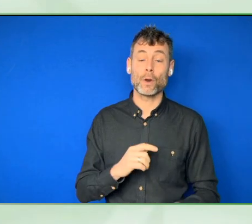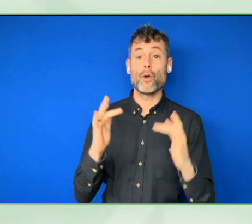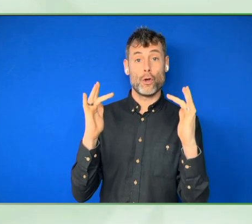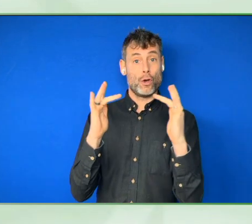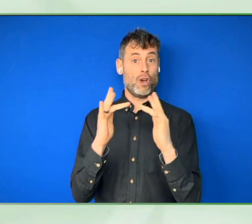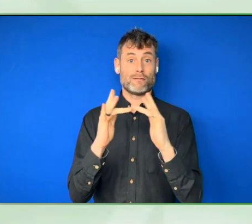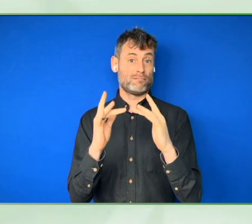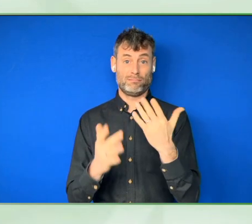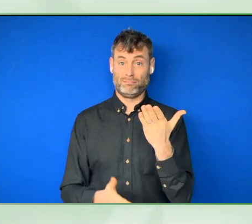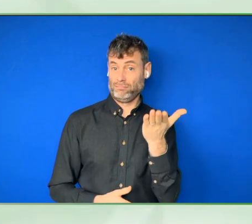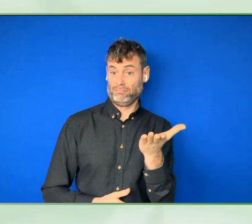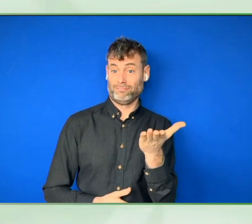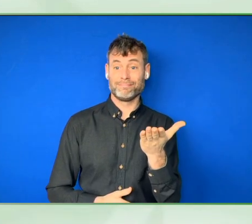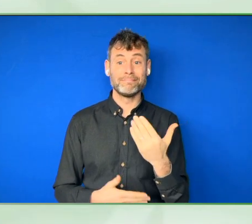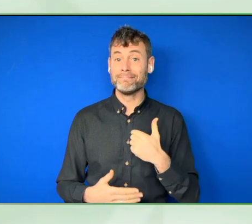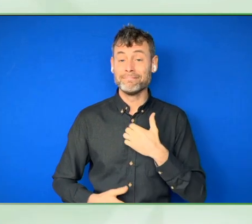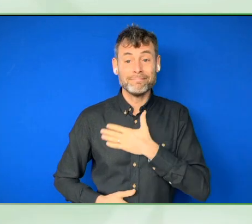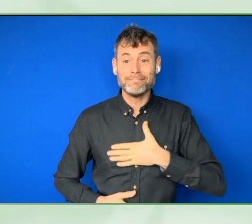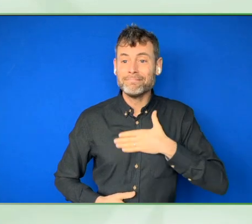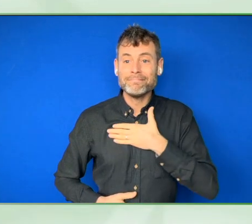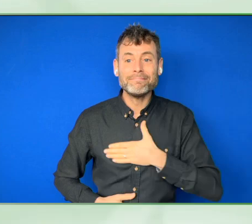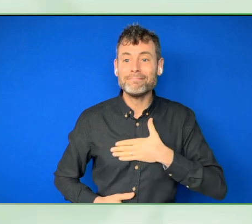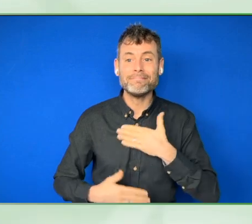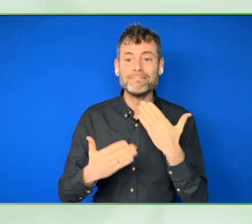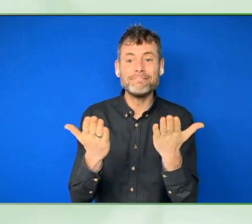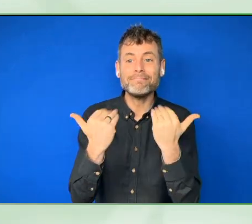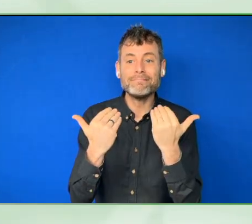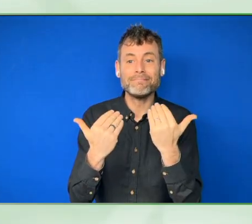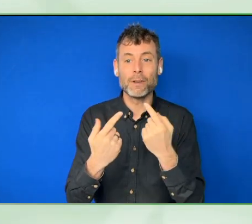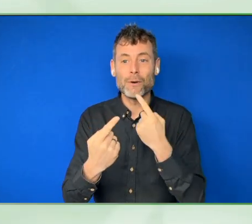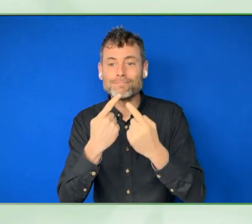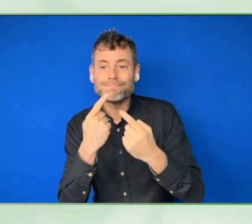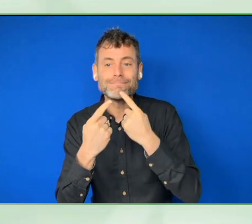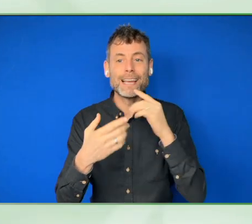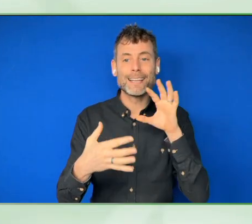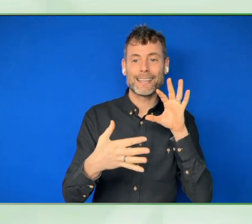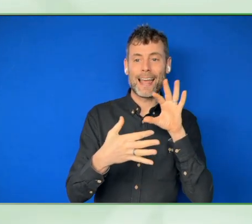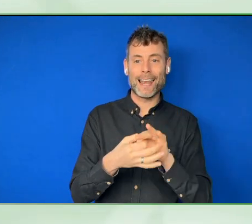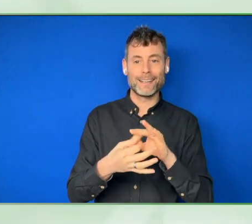Please feel free to have any question about our project. Thank you. Thanks, Rosario.